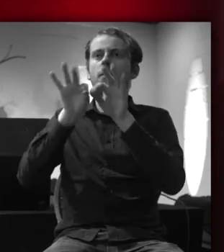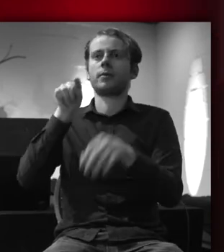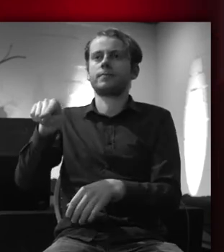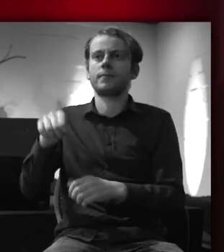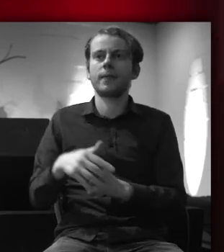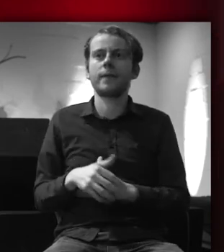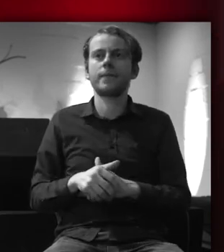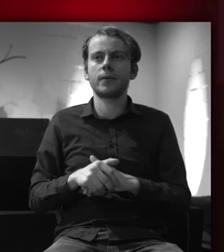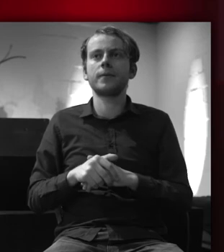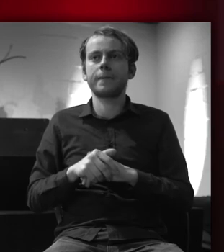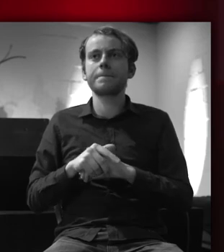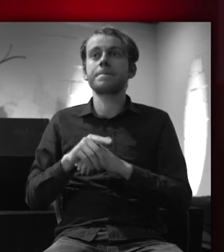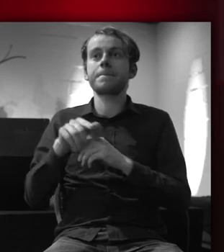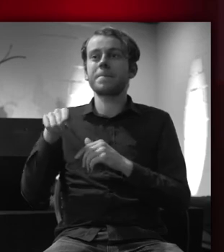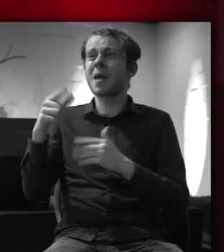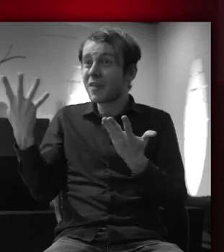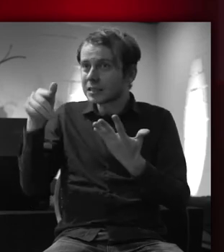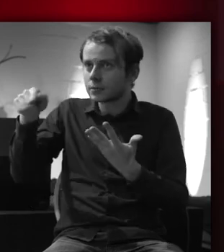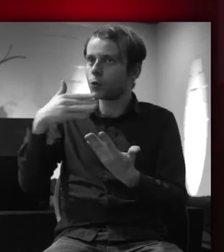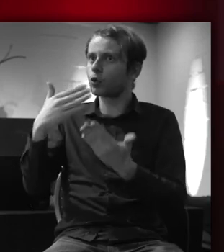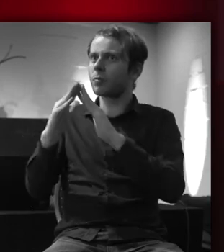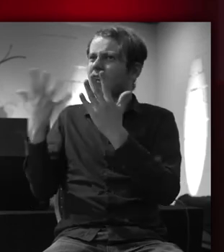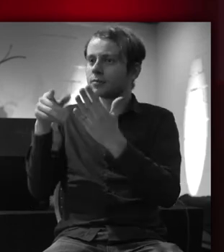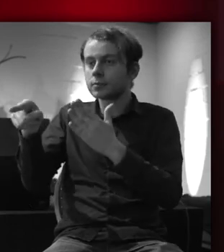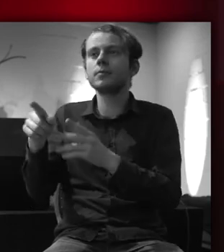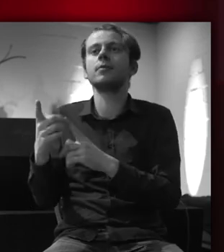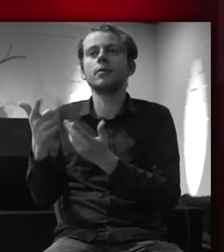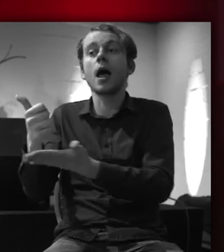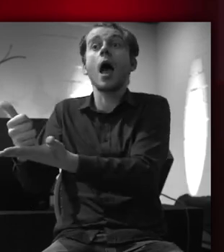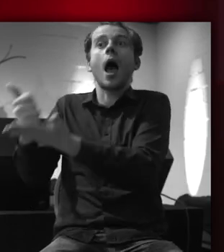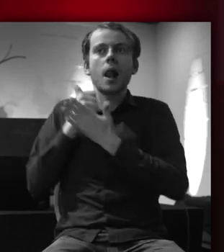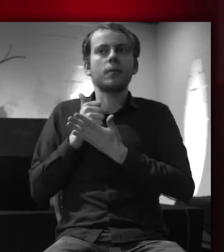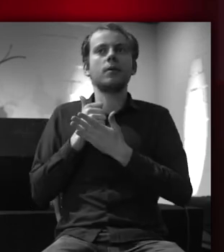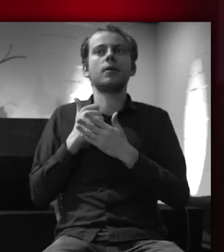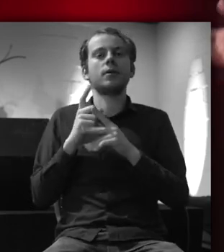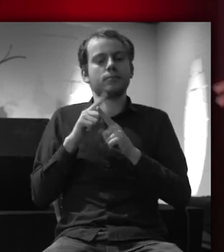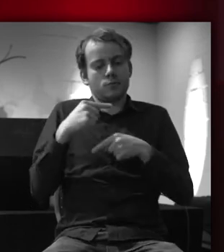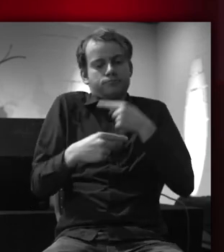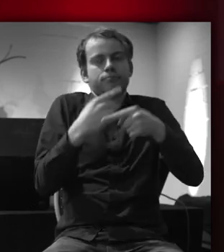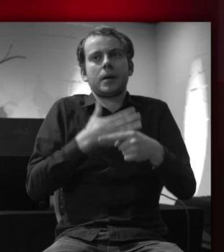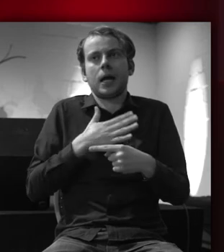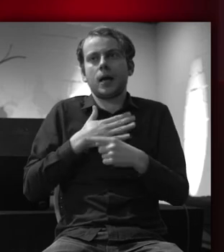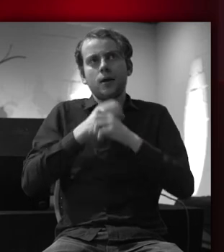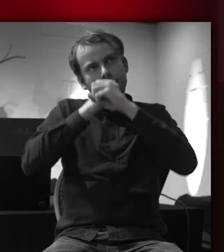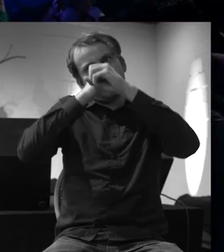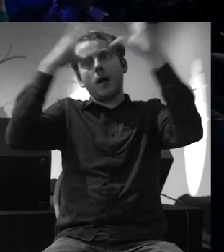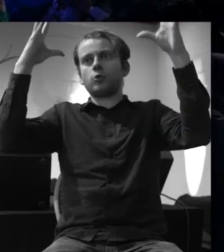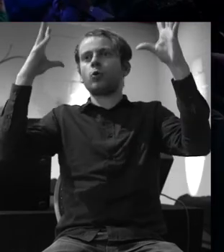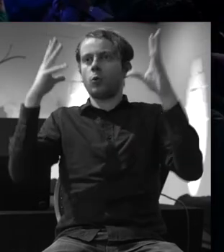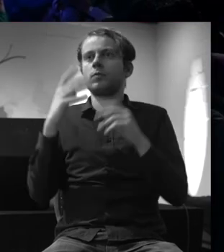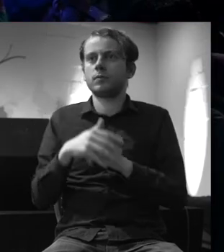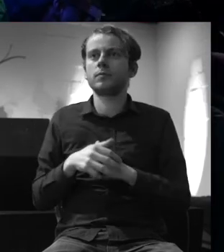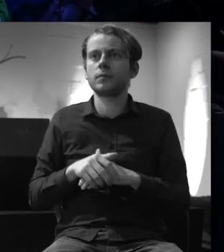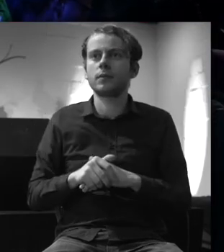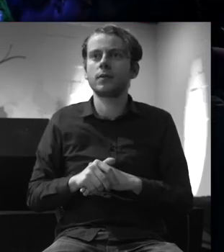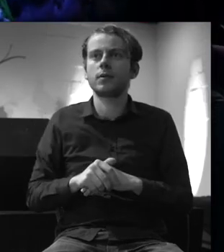want. When it happens that we are asking our coworker in the district, like in a national holiday or whatever, do we really need to close that day?